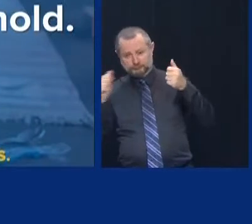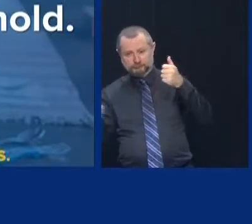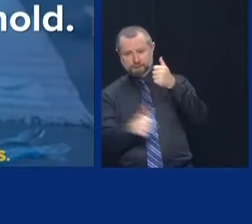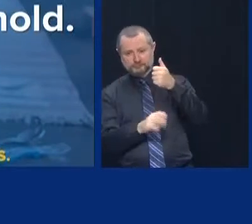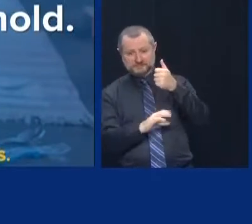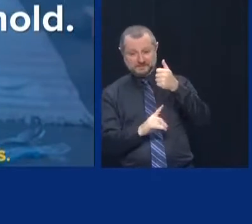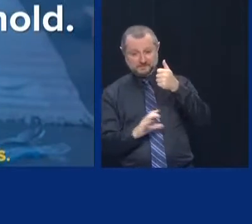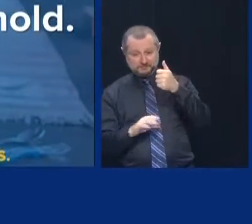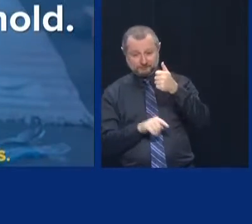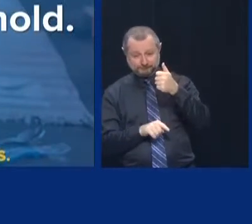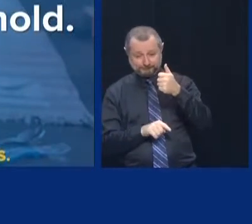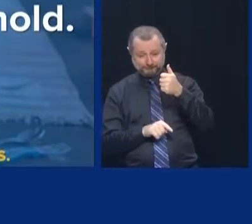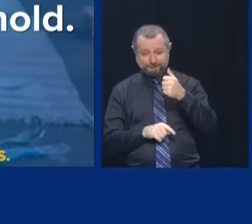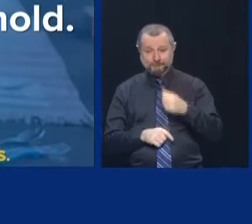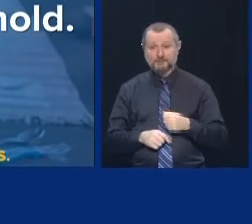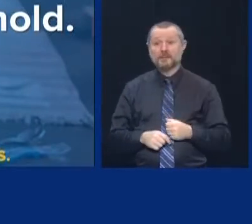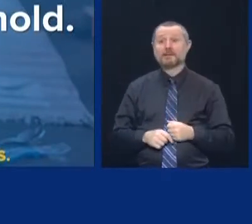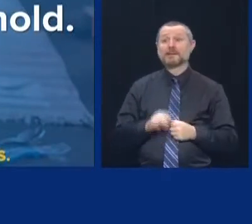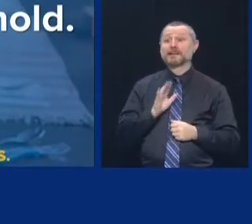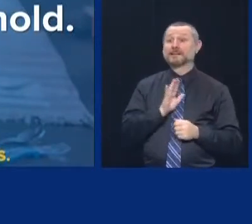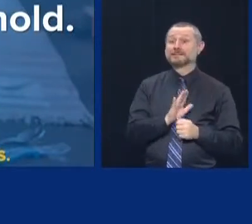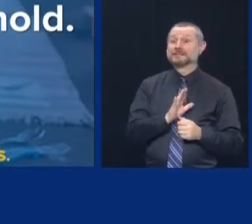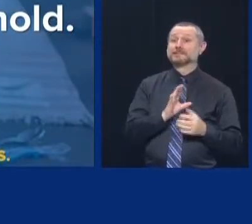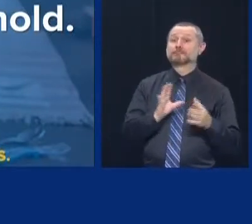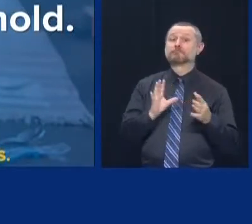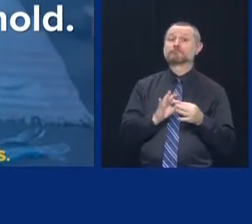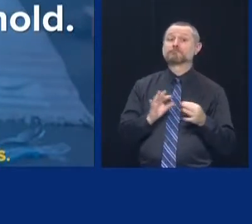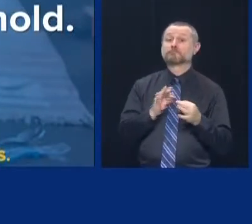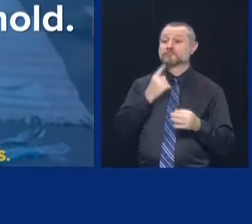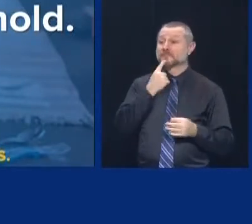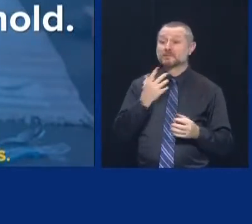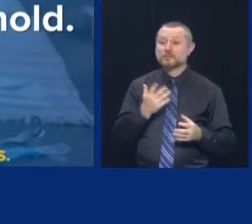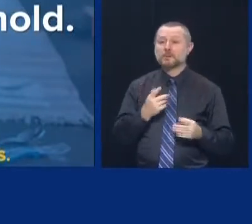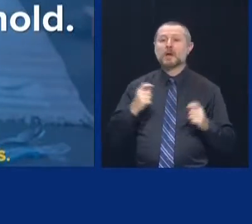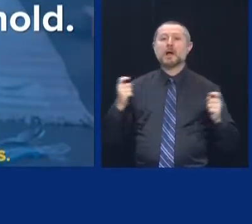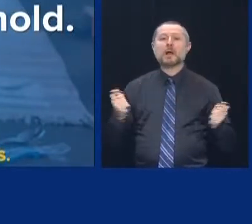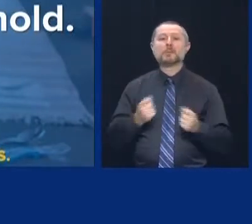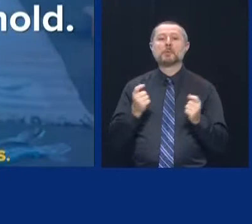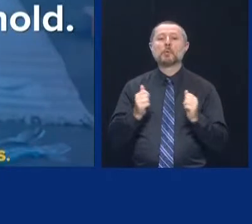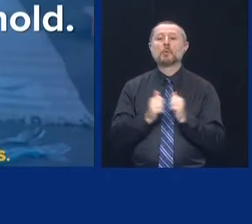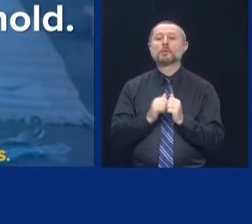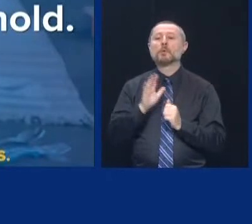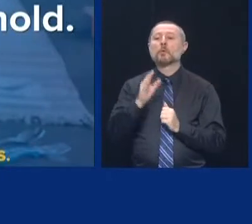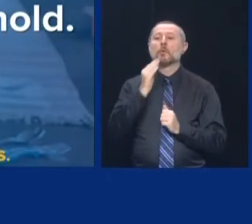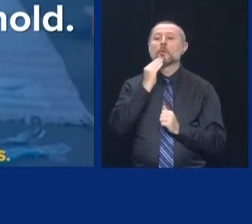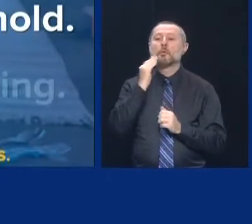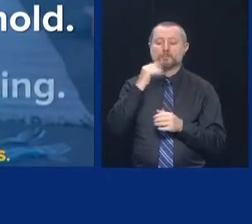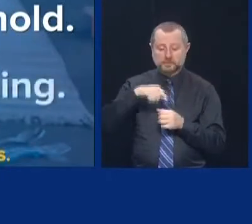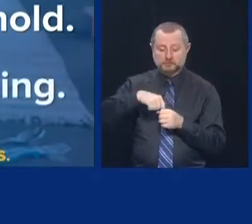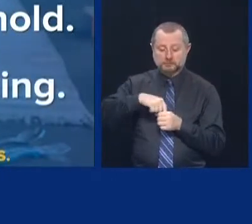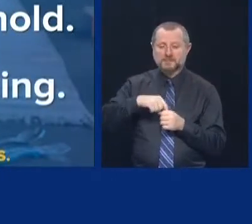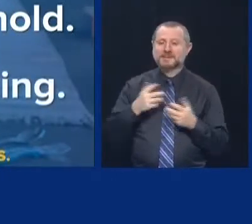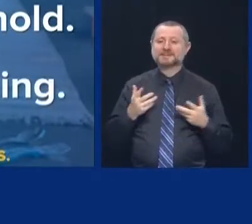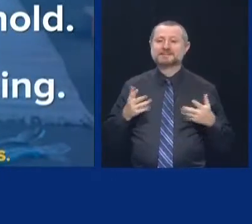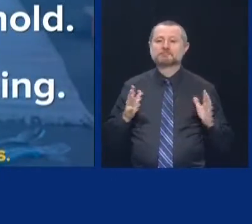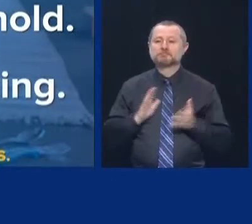Donald Trump's CDC says, celebrate only with your household. That's Donald